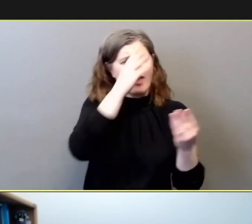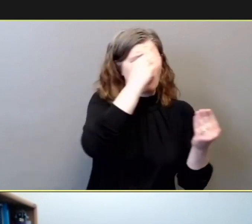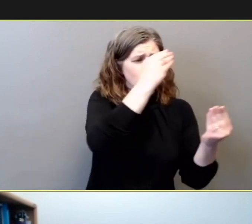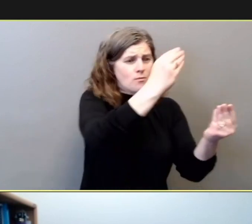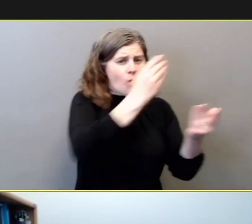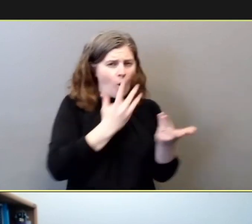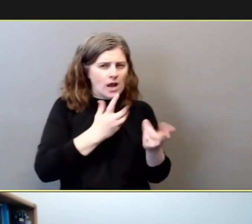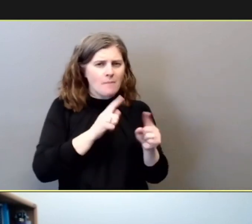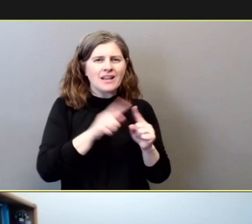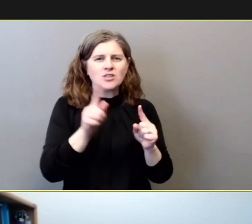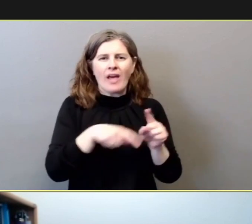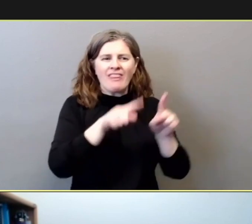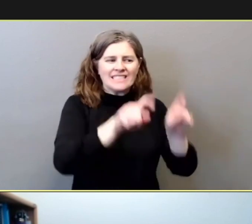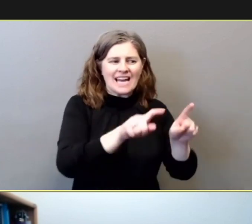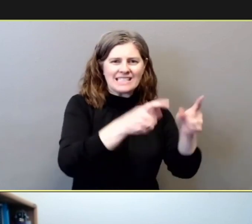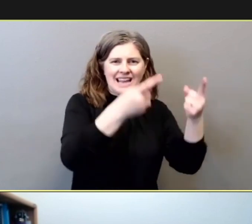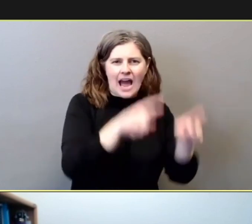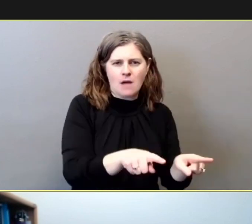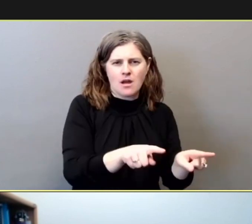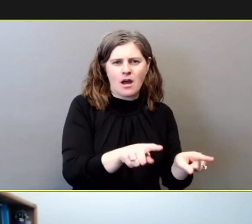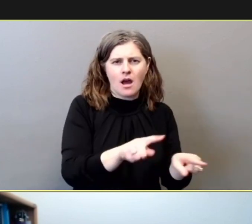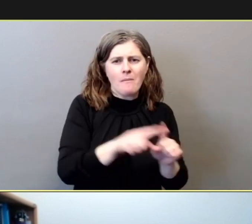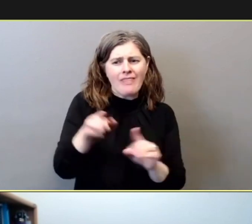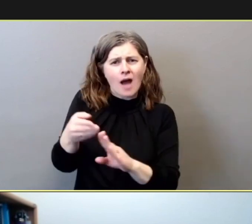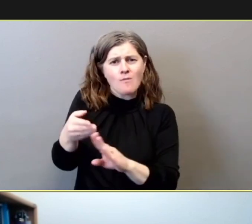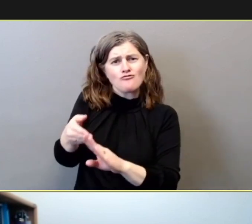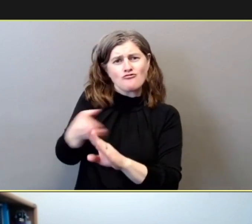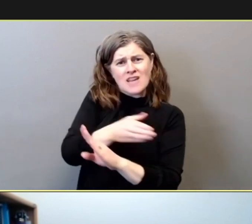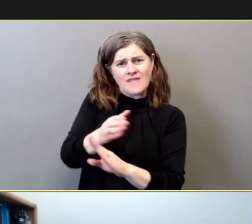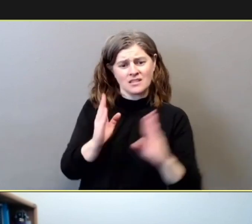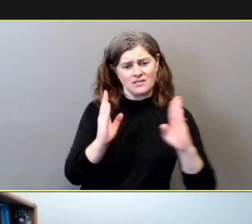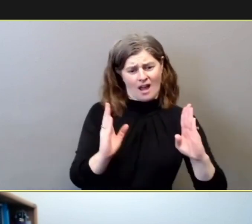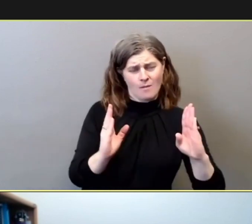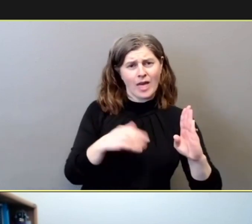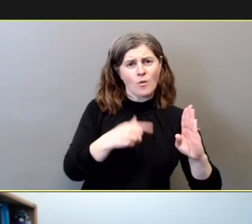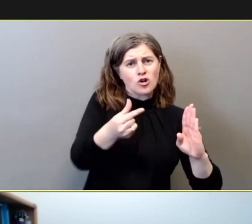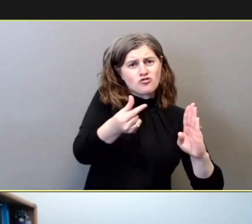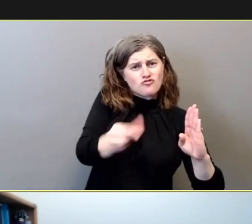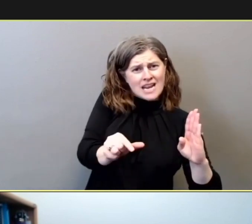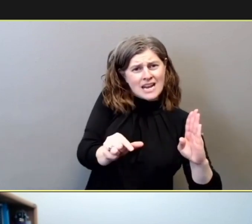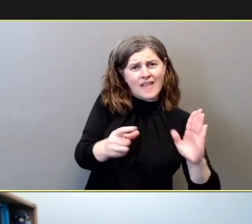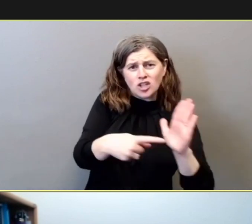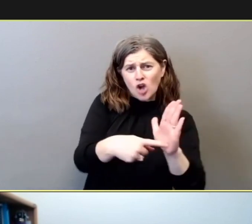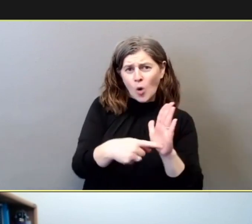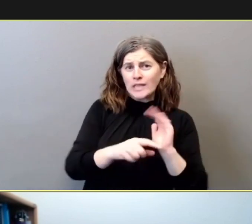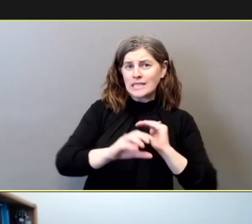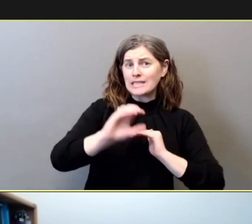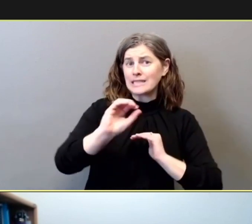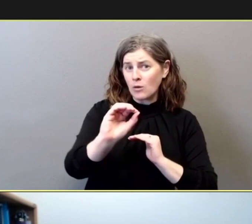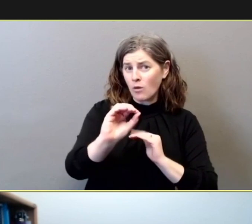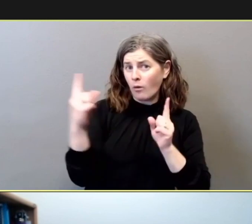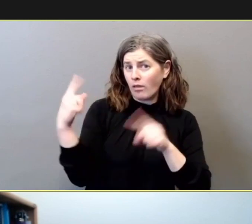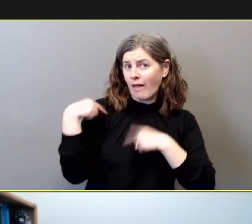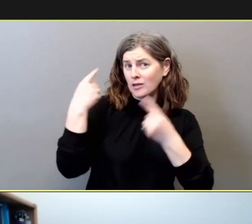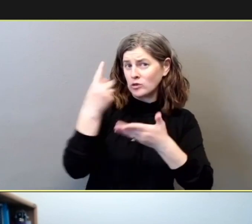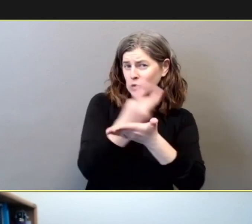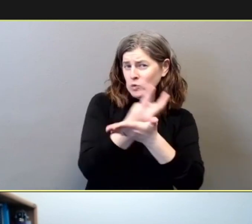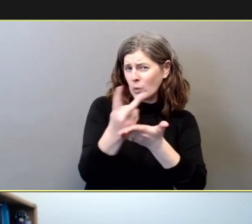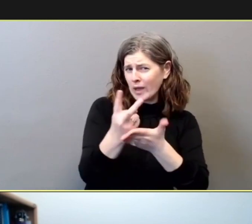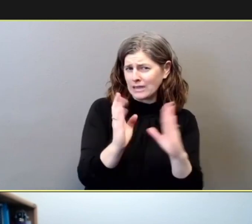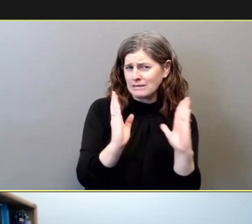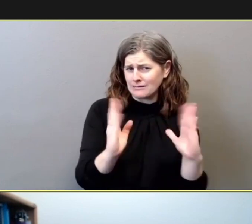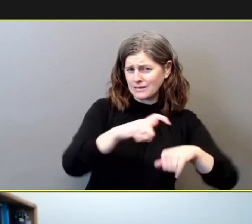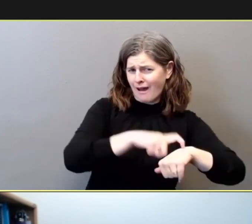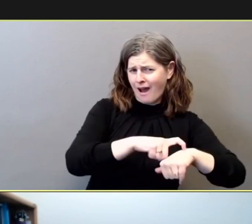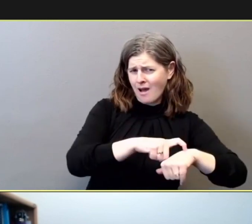taken. But they were in green the previous period. They were shown as having 0 cases in the last 2-week period.